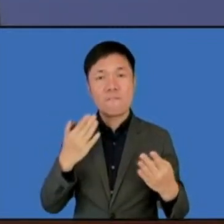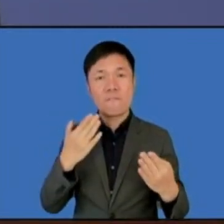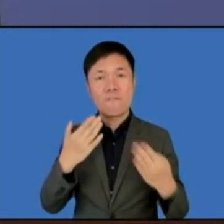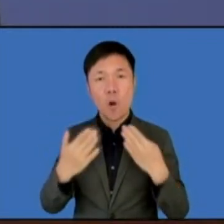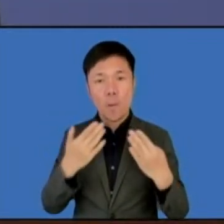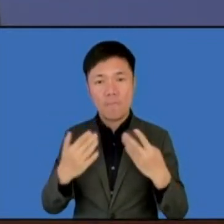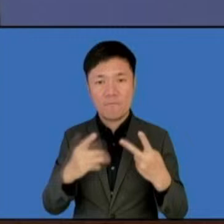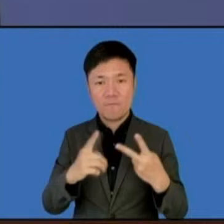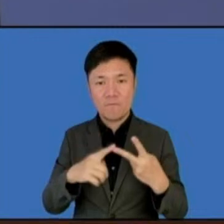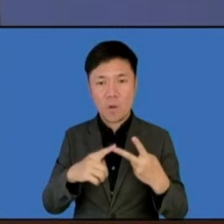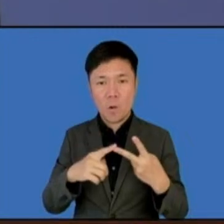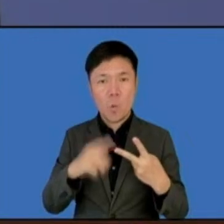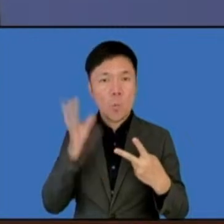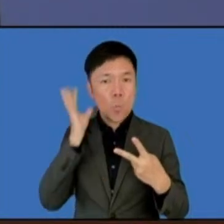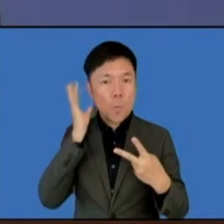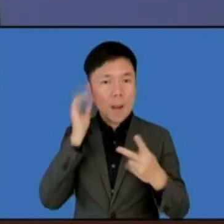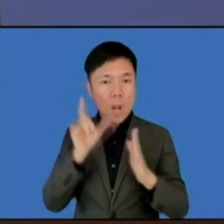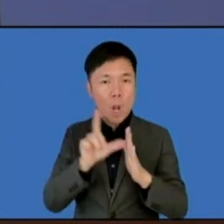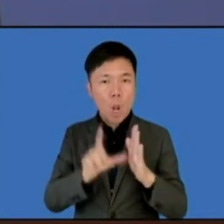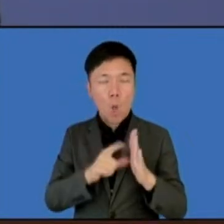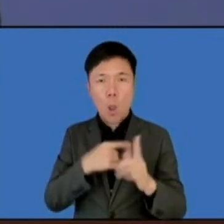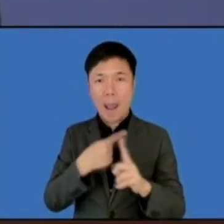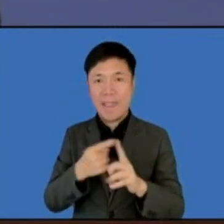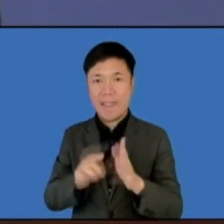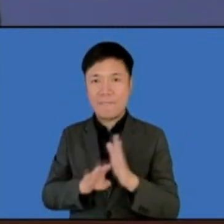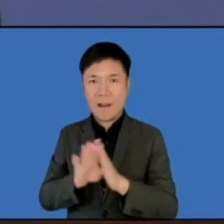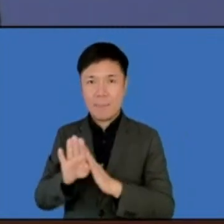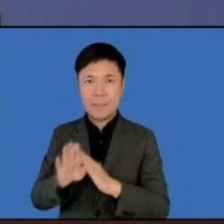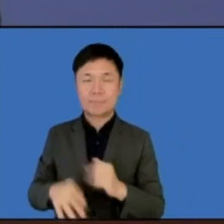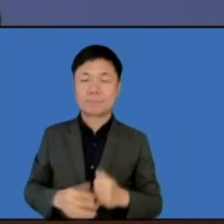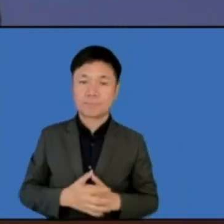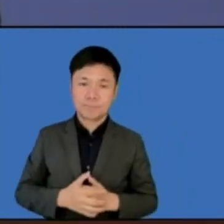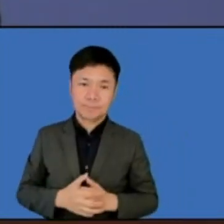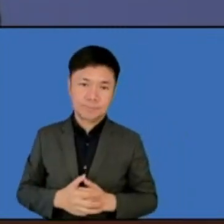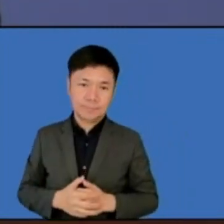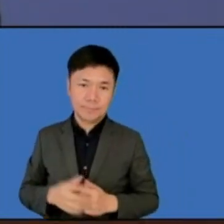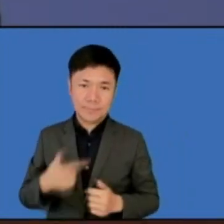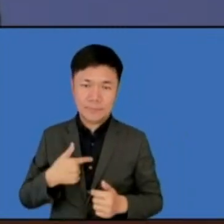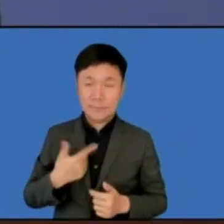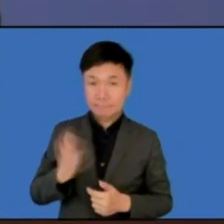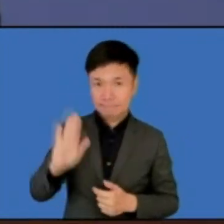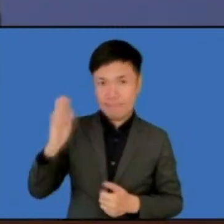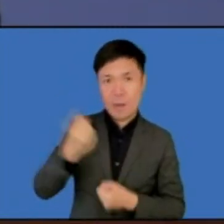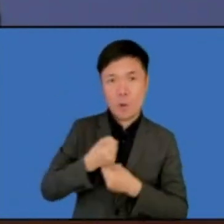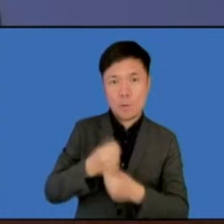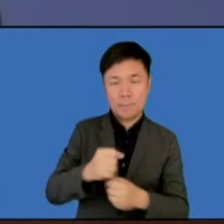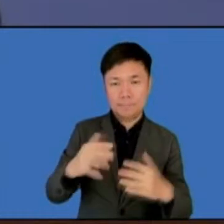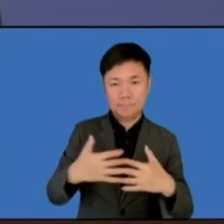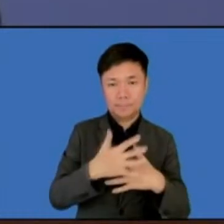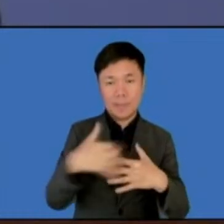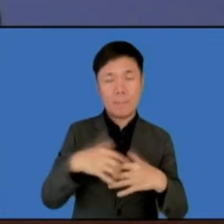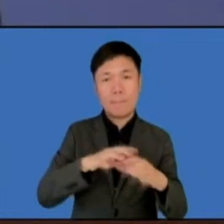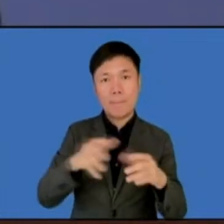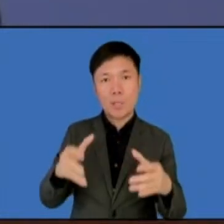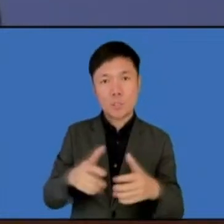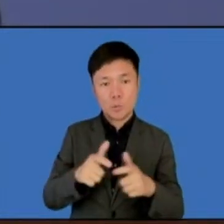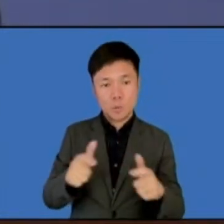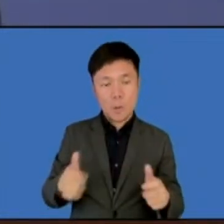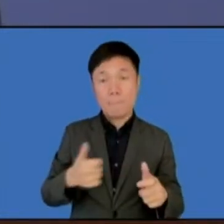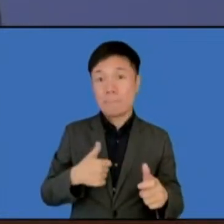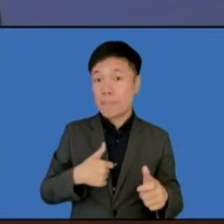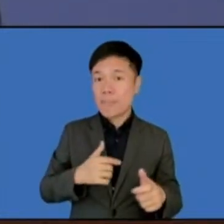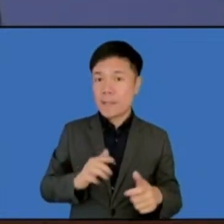and Development. Thank you, Madam Chair. This statement is delivered on behalf of the Indigenous Peoples Major Group and the Indigenous